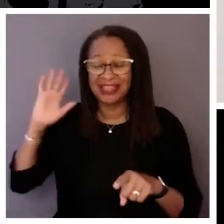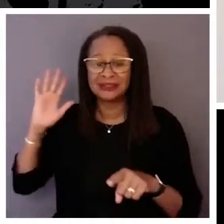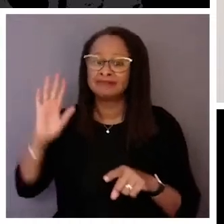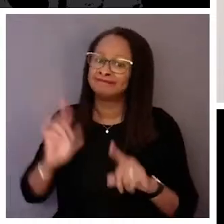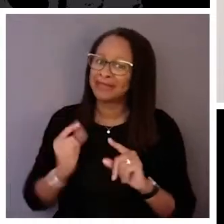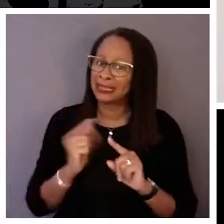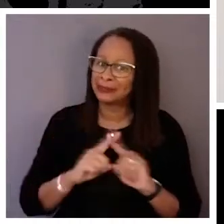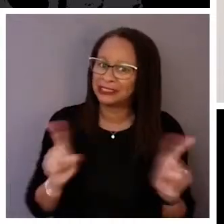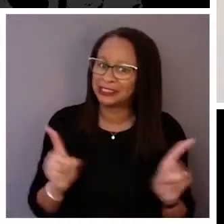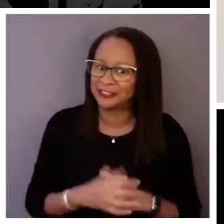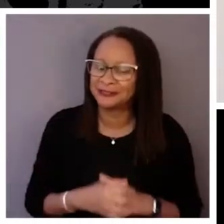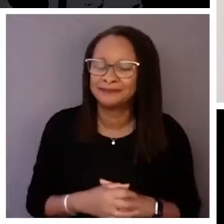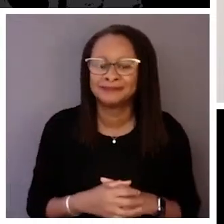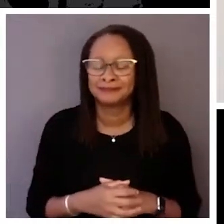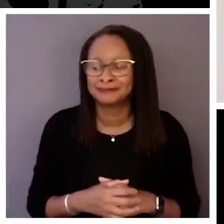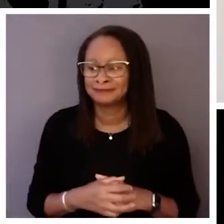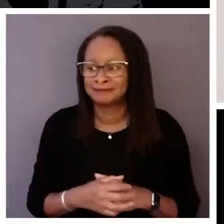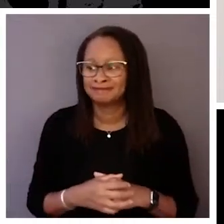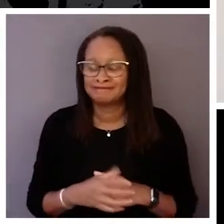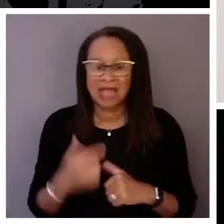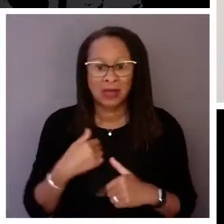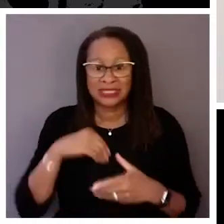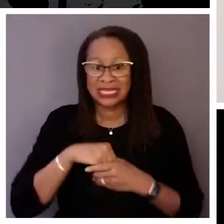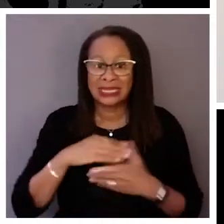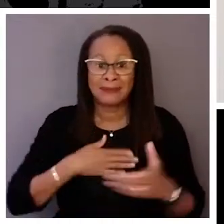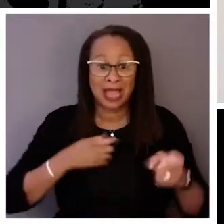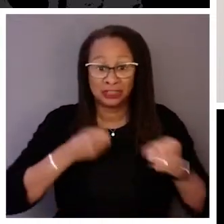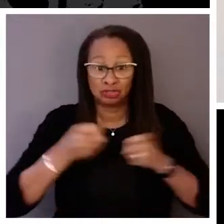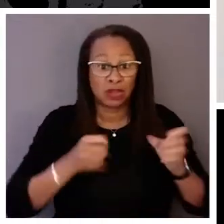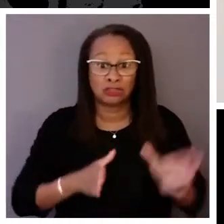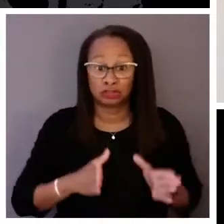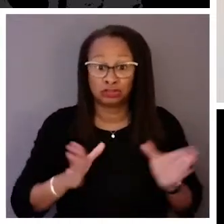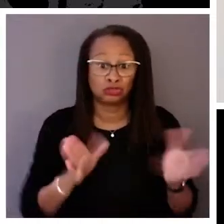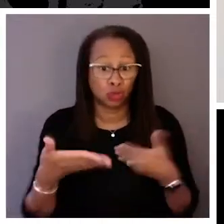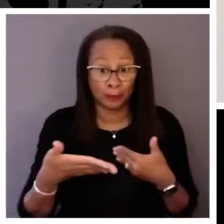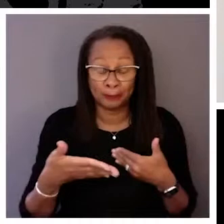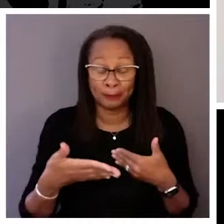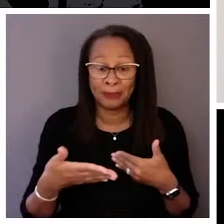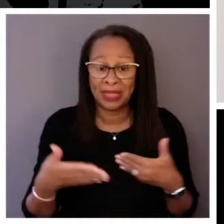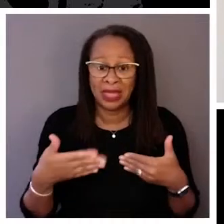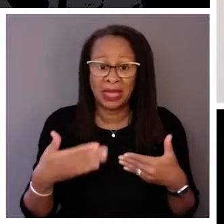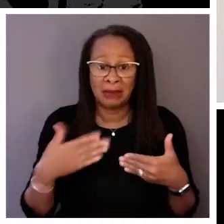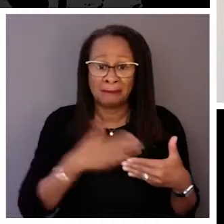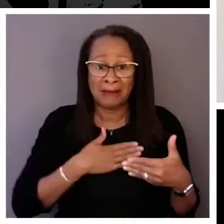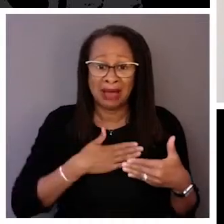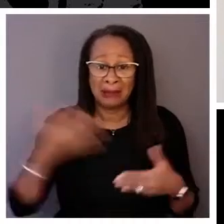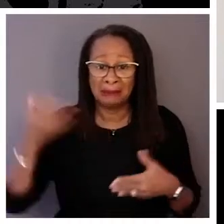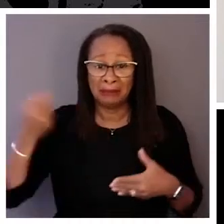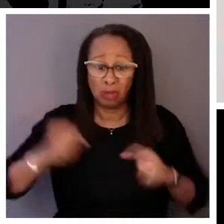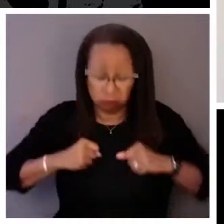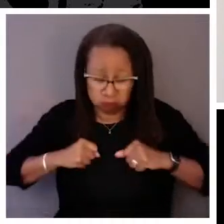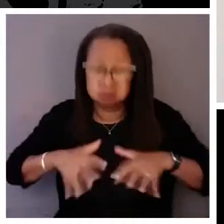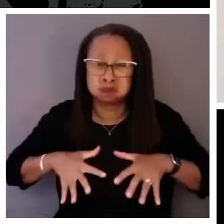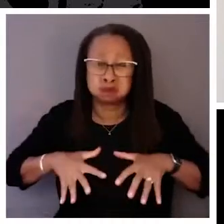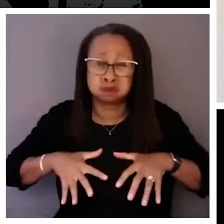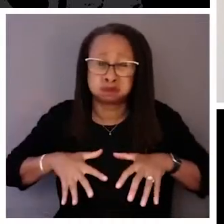it was a little different. I was in my director's room, engorged,